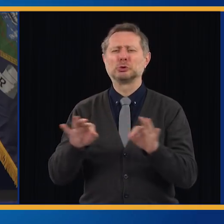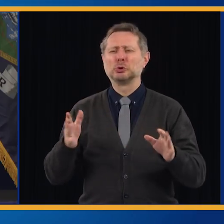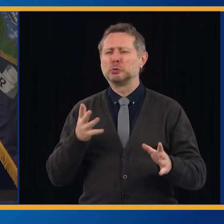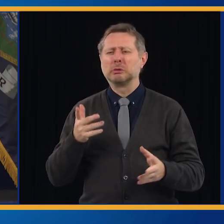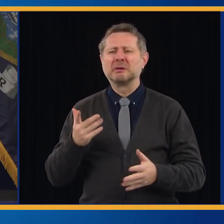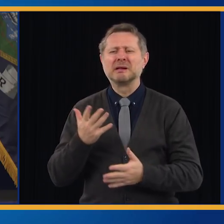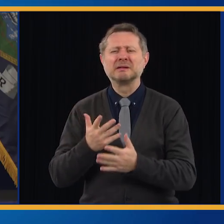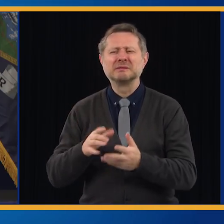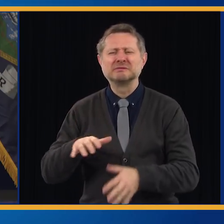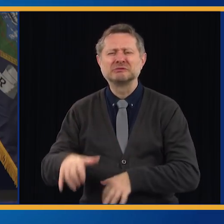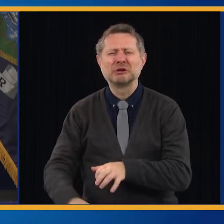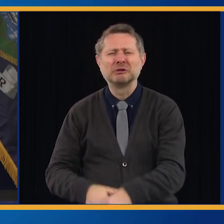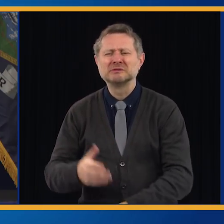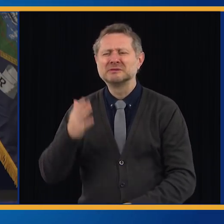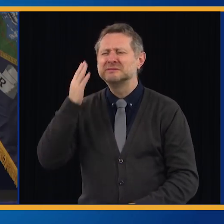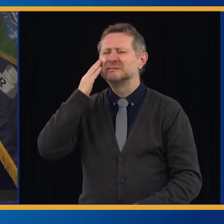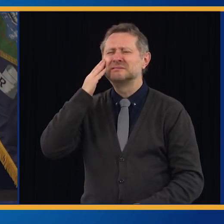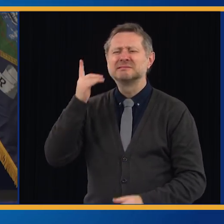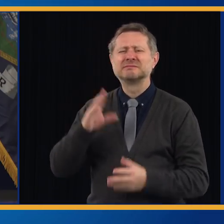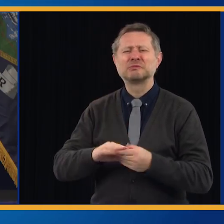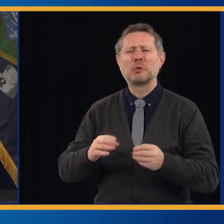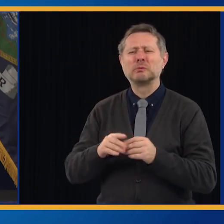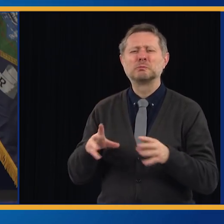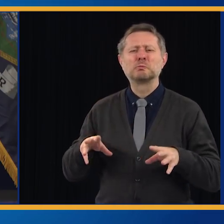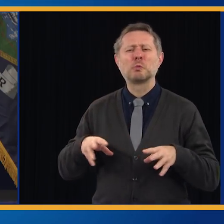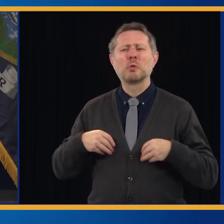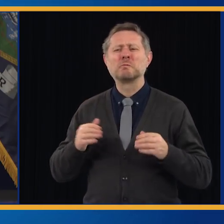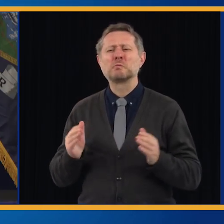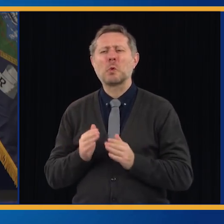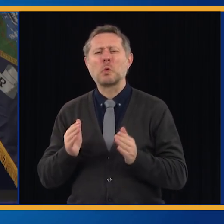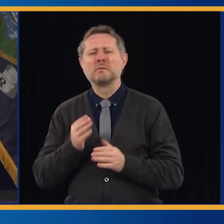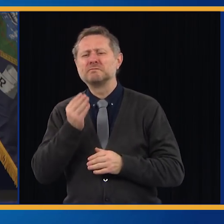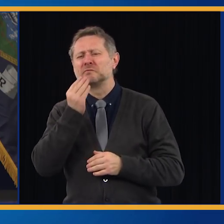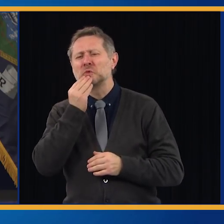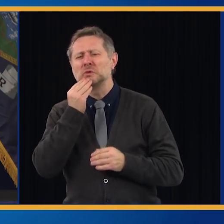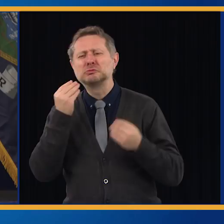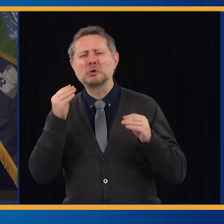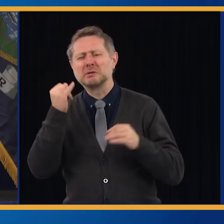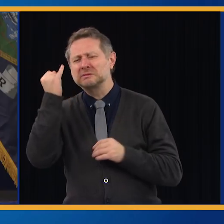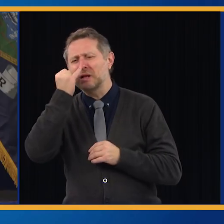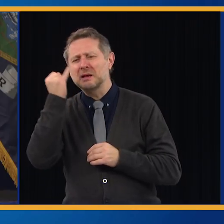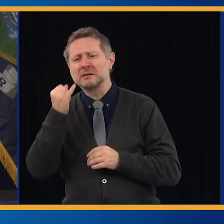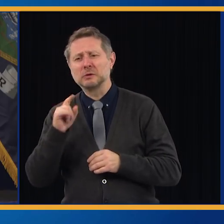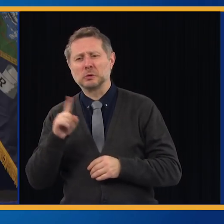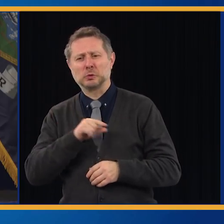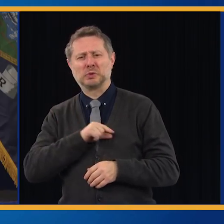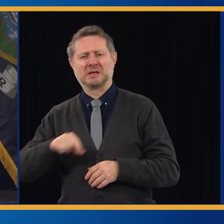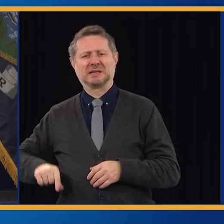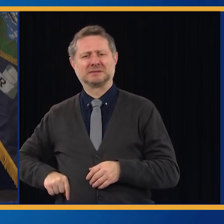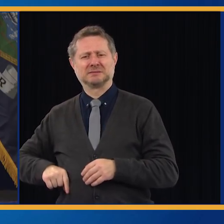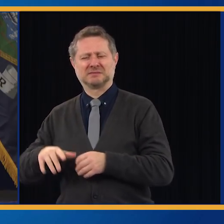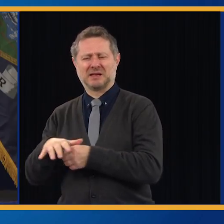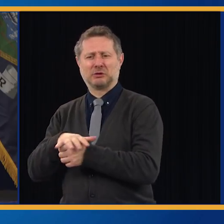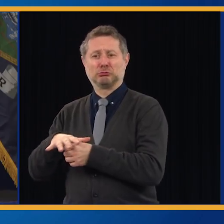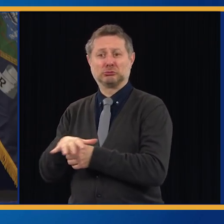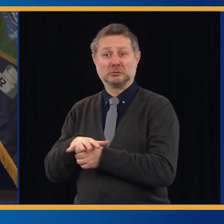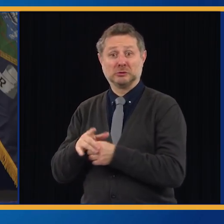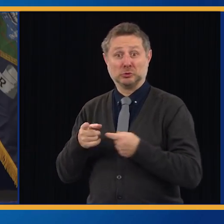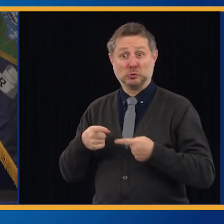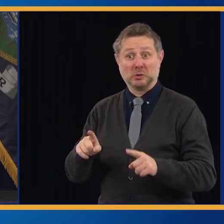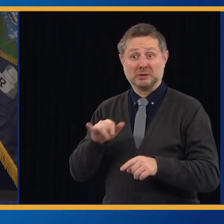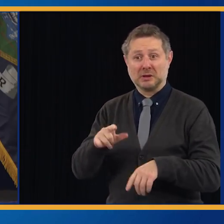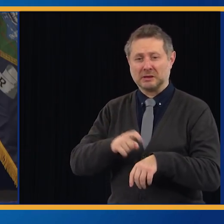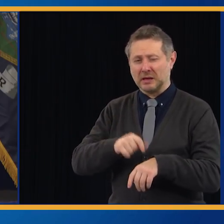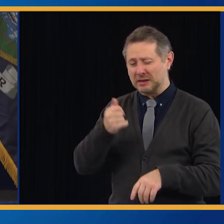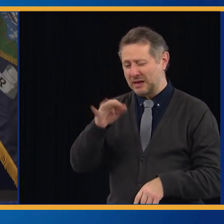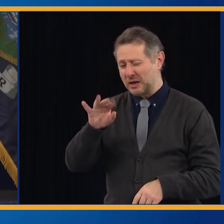grocery store in South Jamaica, Queens, poor community. And during the Depression, he almost lost the store,